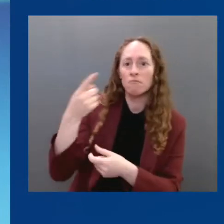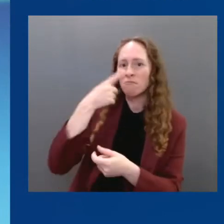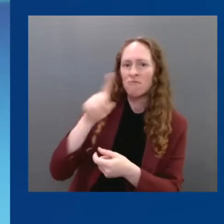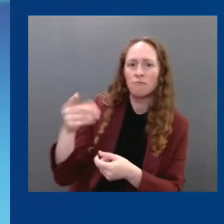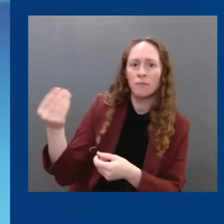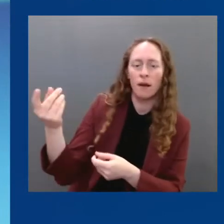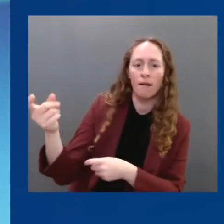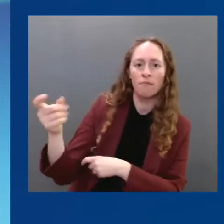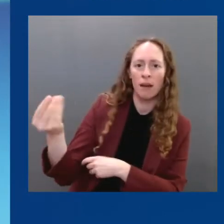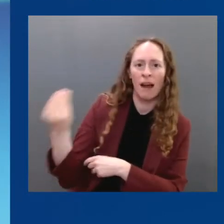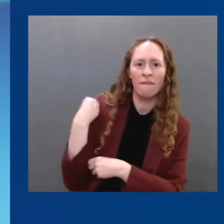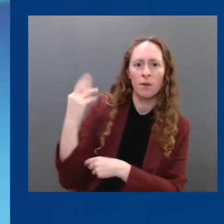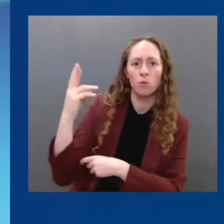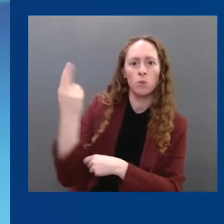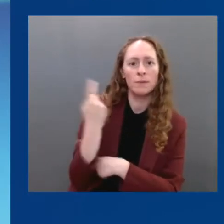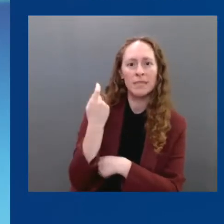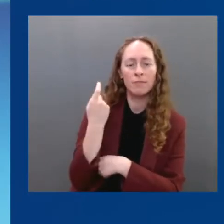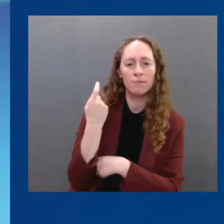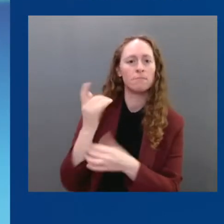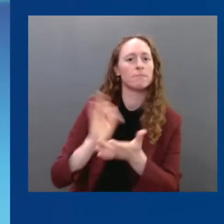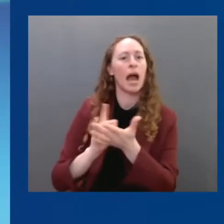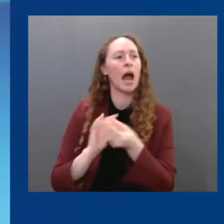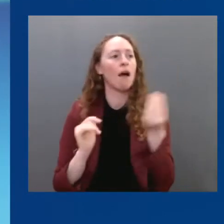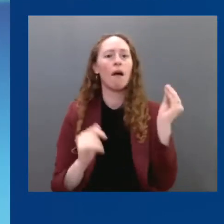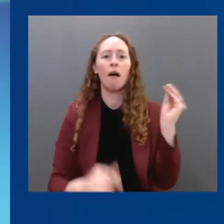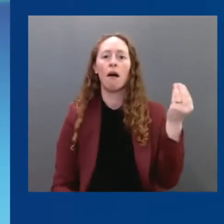you test positive in the days and weeks ahead,